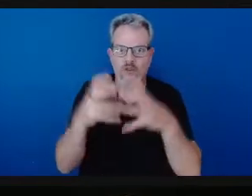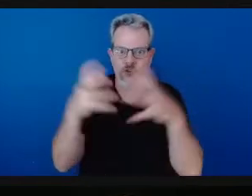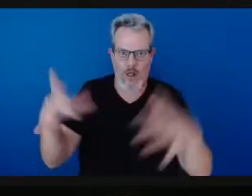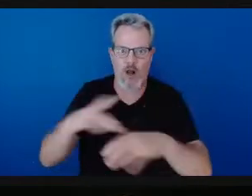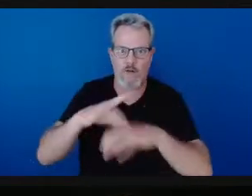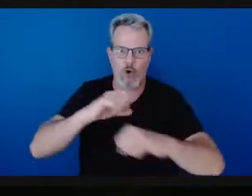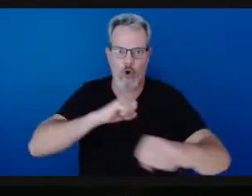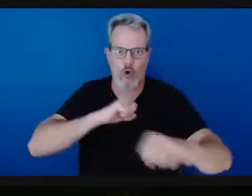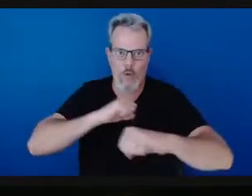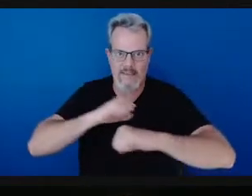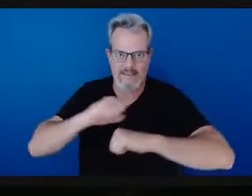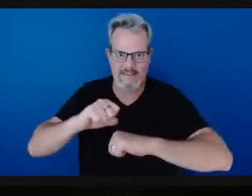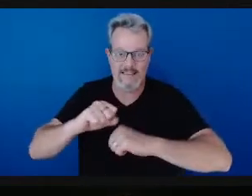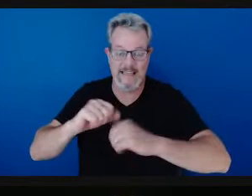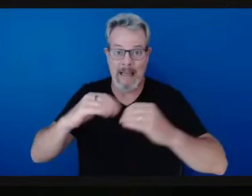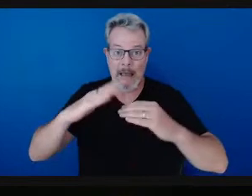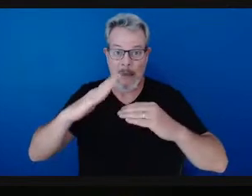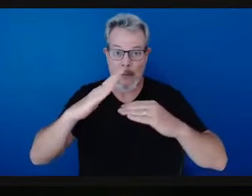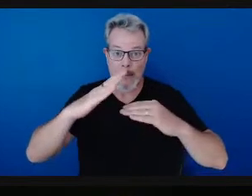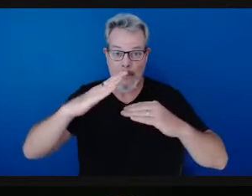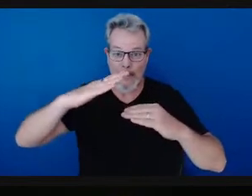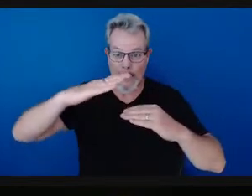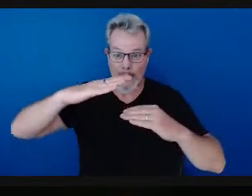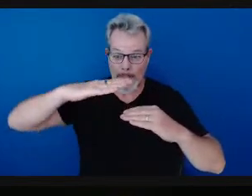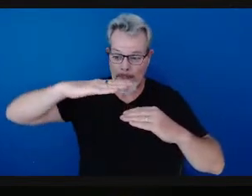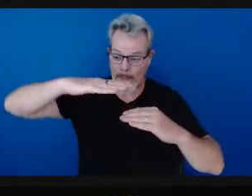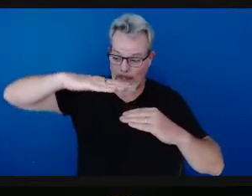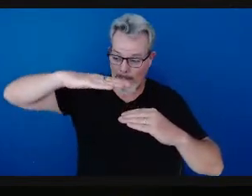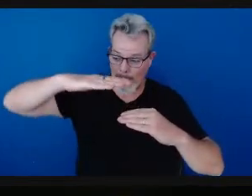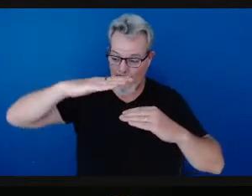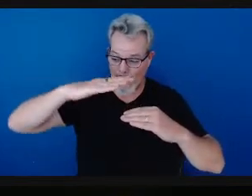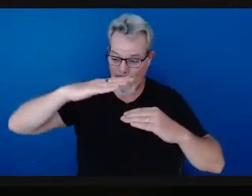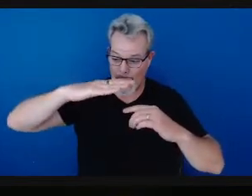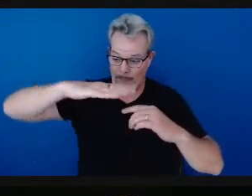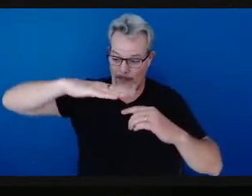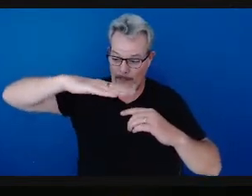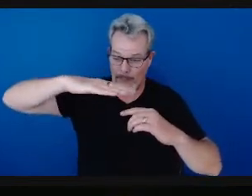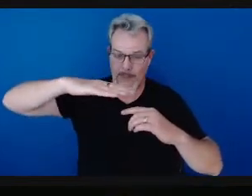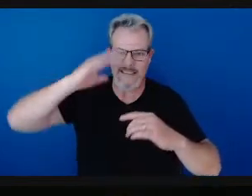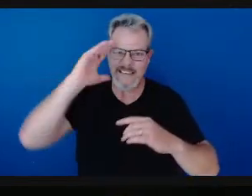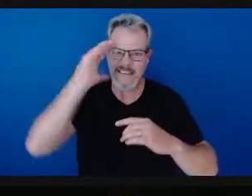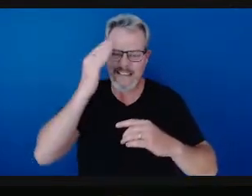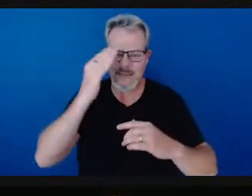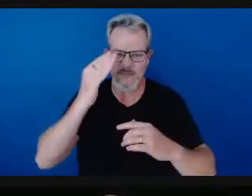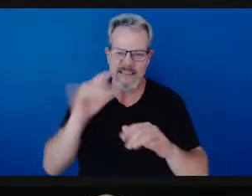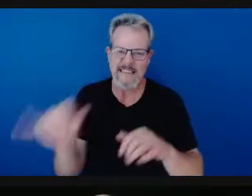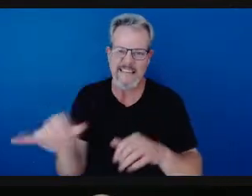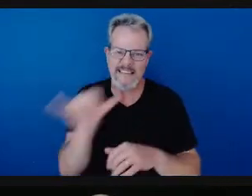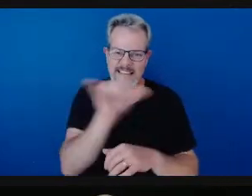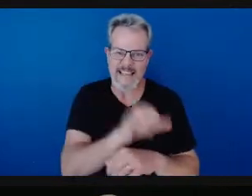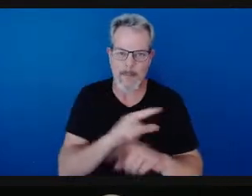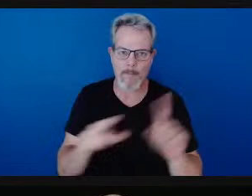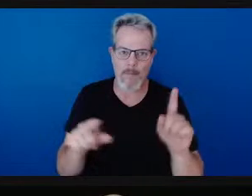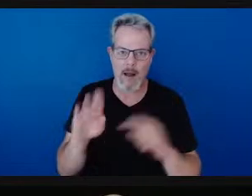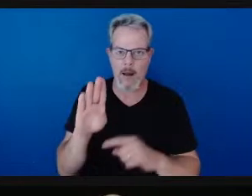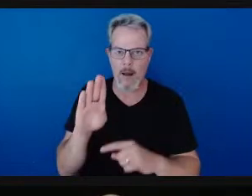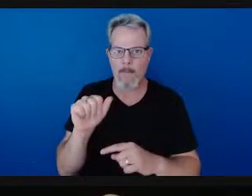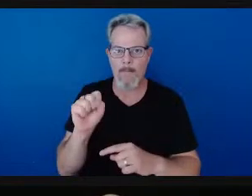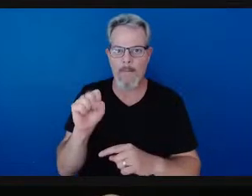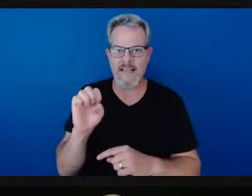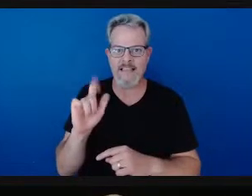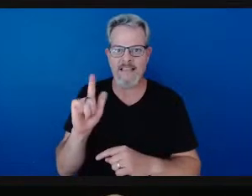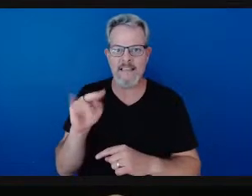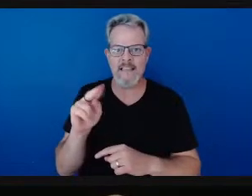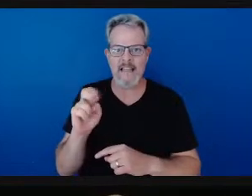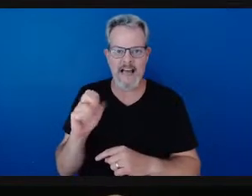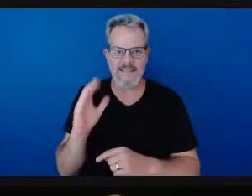As far as it actually tilting upwards, it seems like it's more or less a similar threshold, but the actual baseline seems to vary. So it's something,